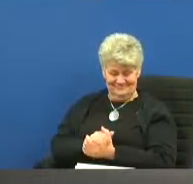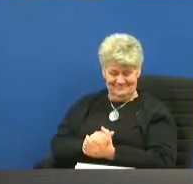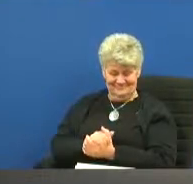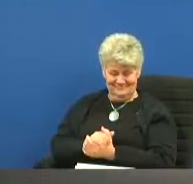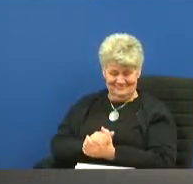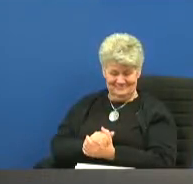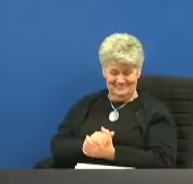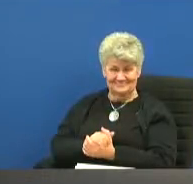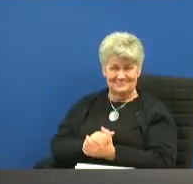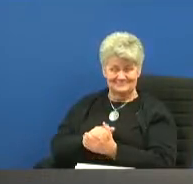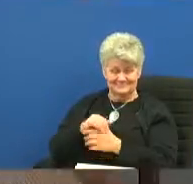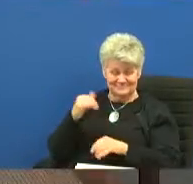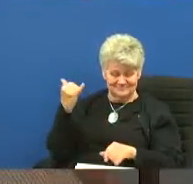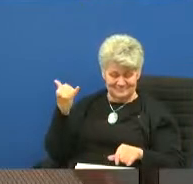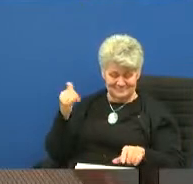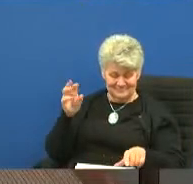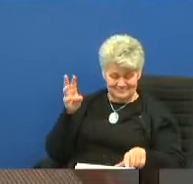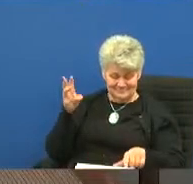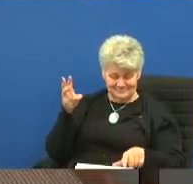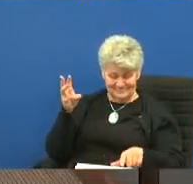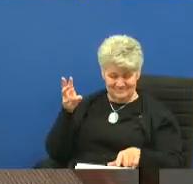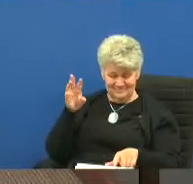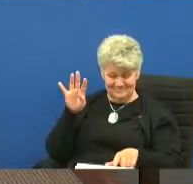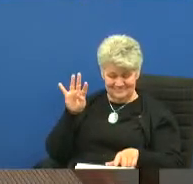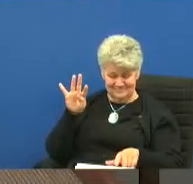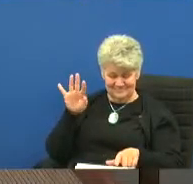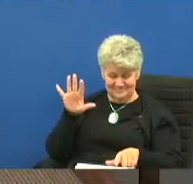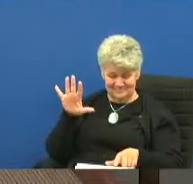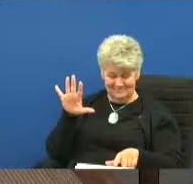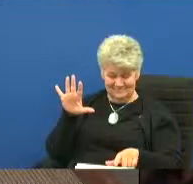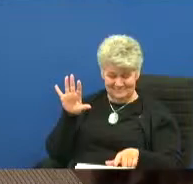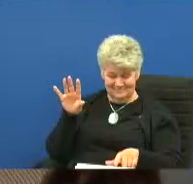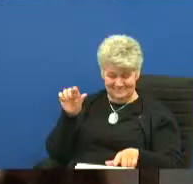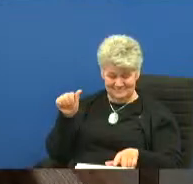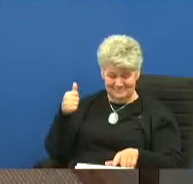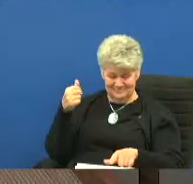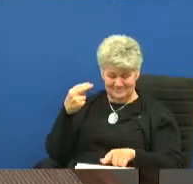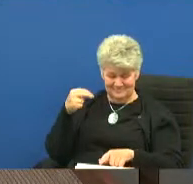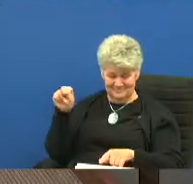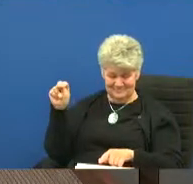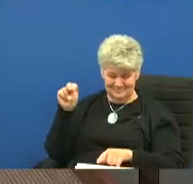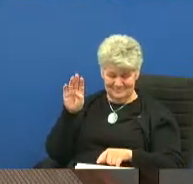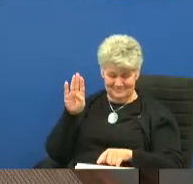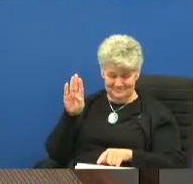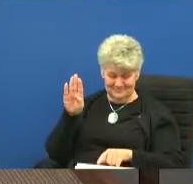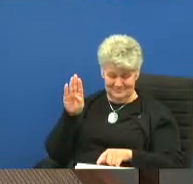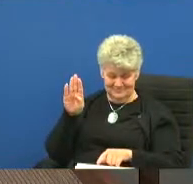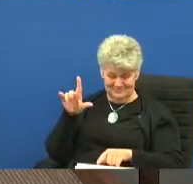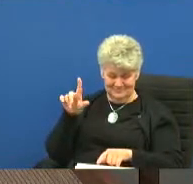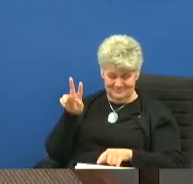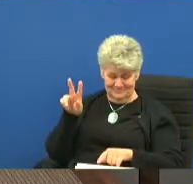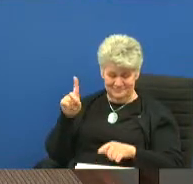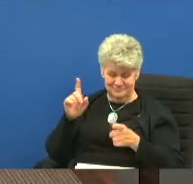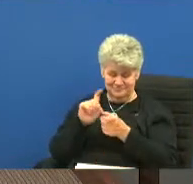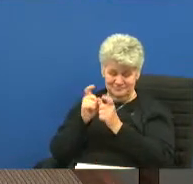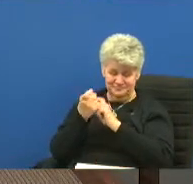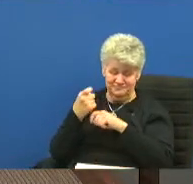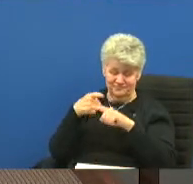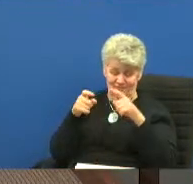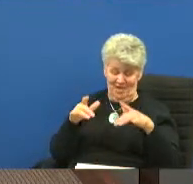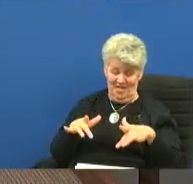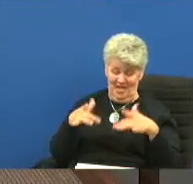Item 6, case 3524, 4510 North Boulevard to rezone property from light commercial C1 to commercial alcoholic beverage